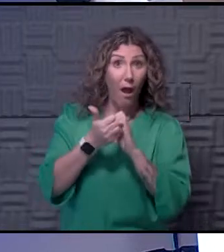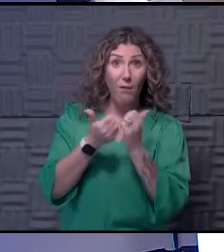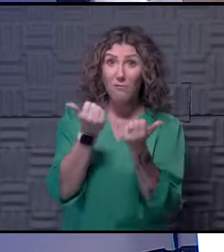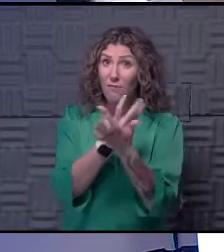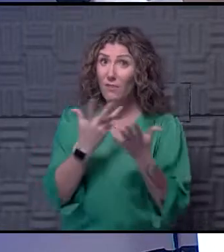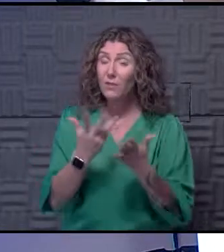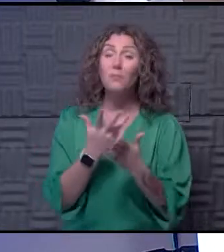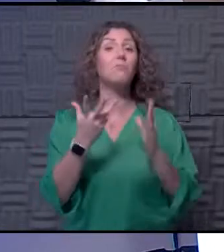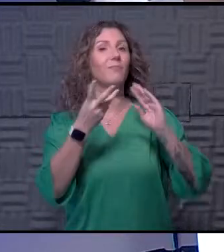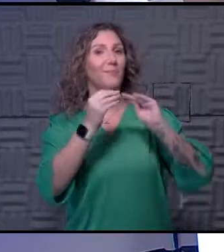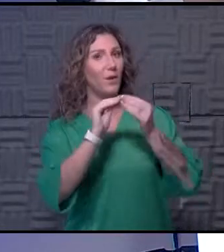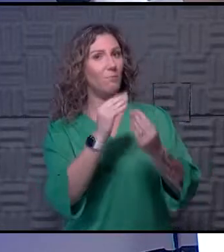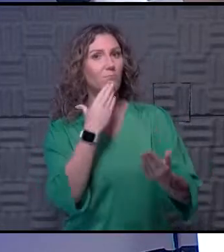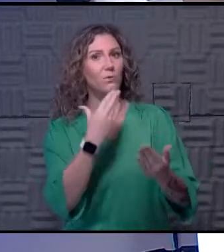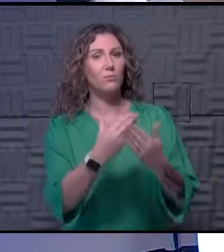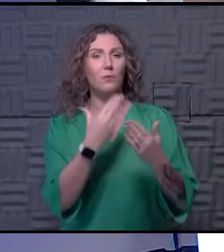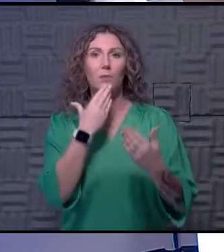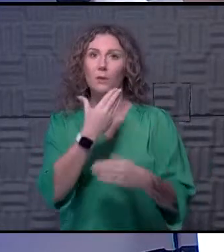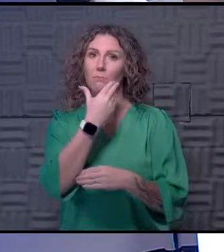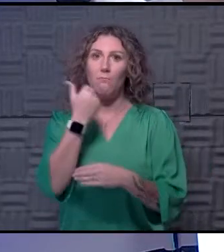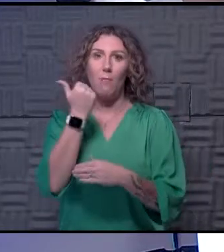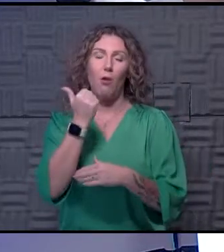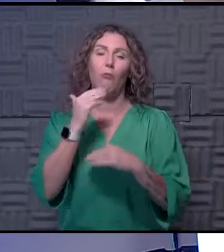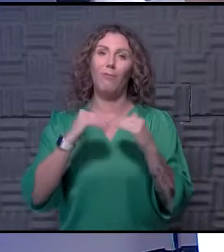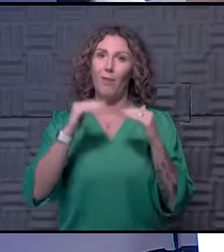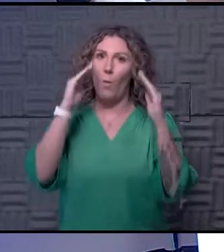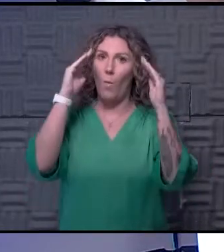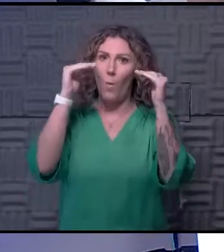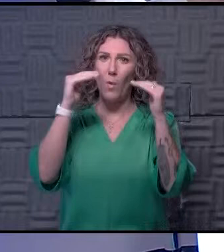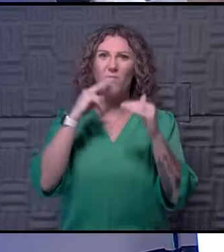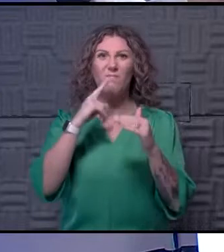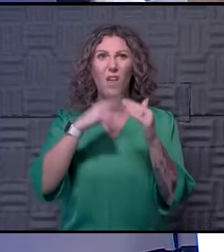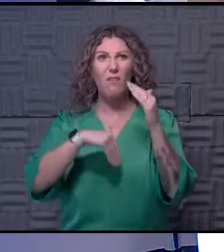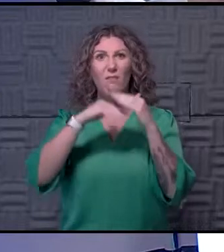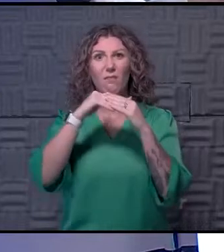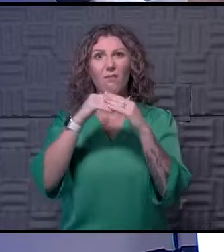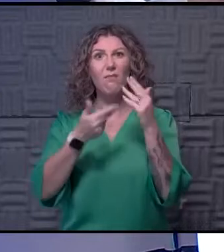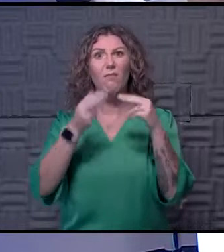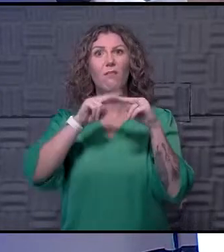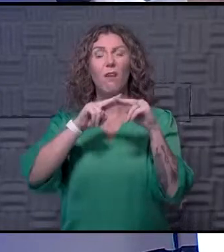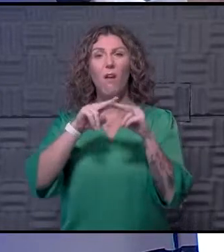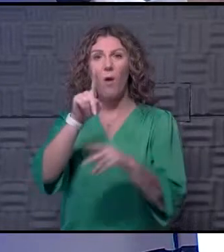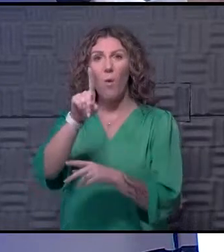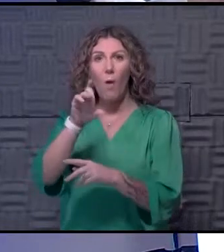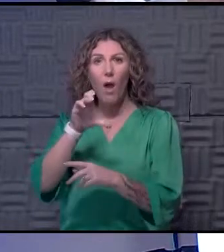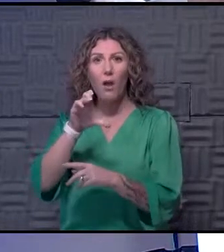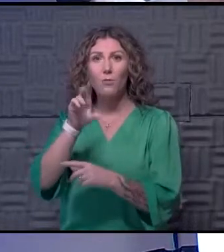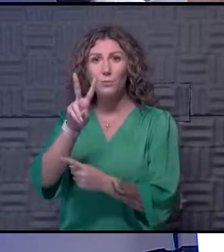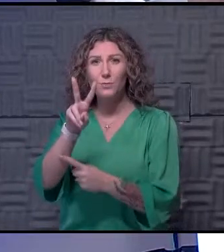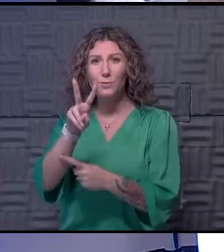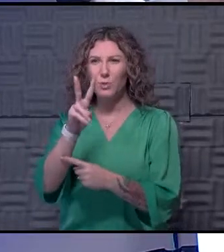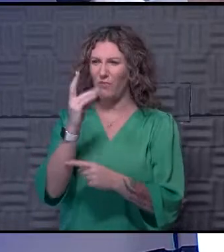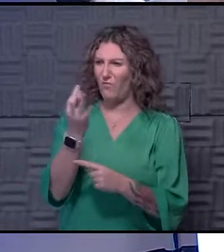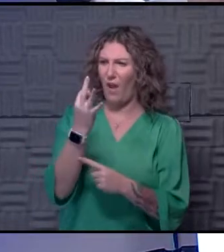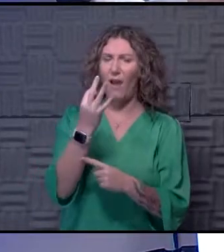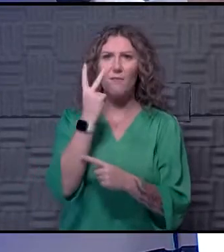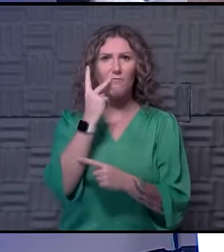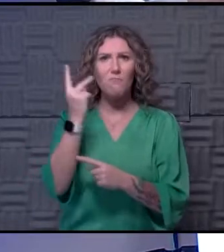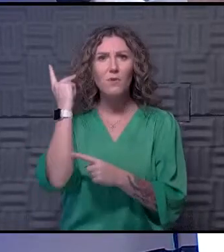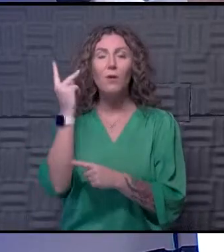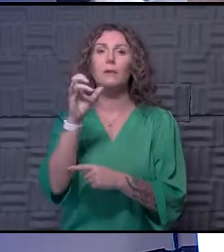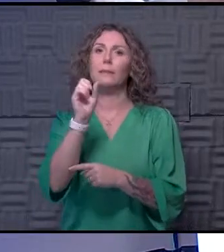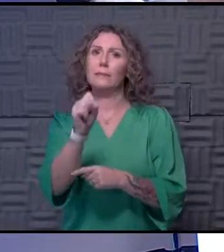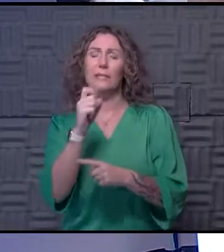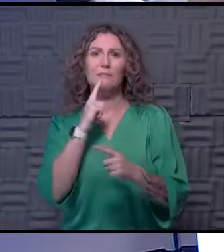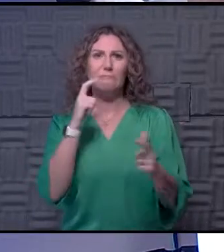today? Numbers are good. Numbers are a lot better than we hoped for. Yeah, they were up to 102, I think, on Friday, as I recall. Yeah, that was